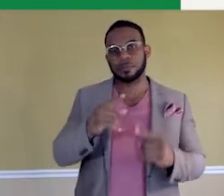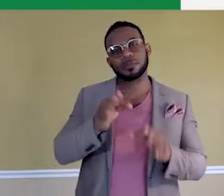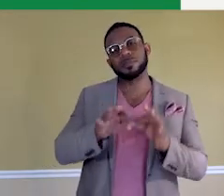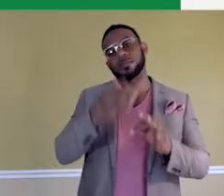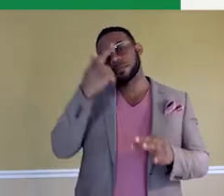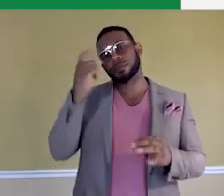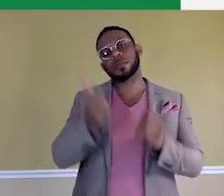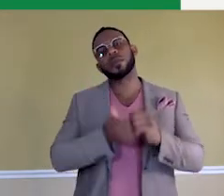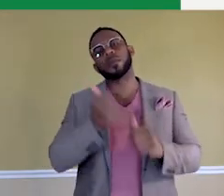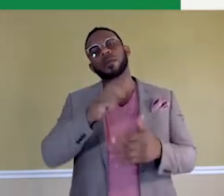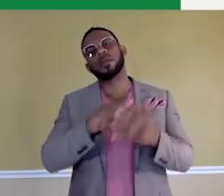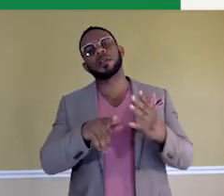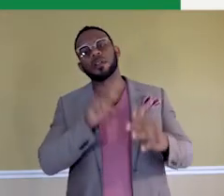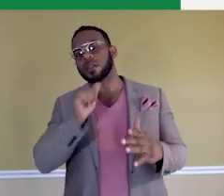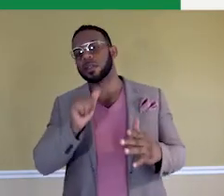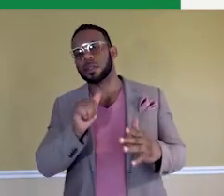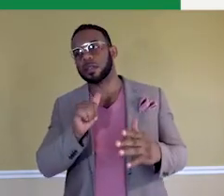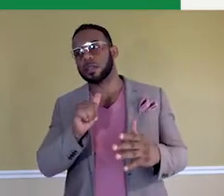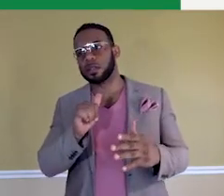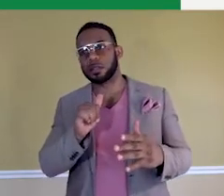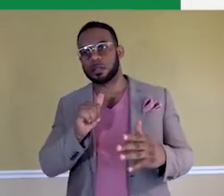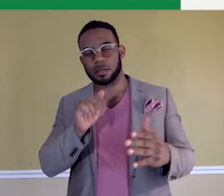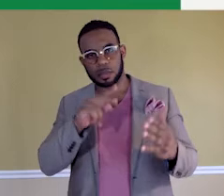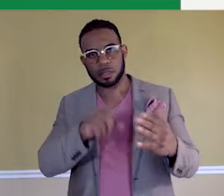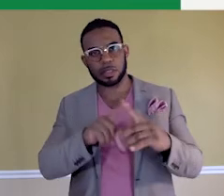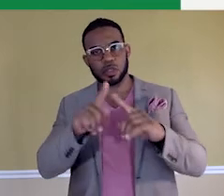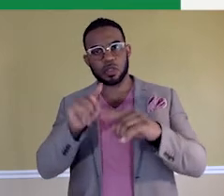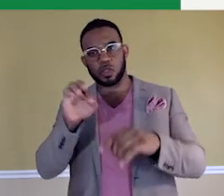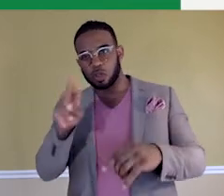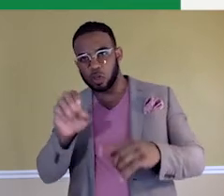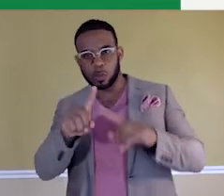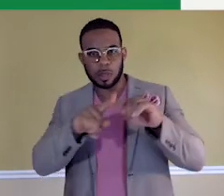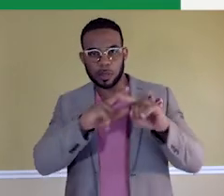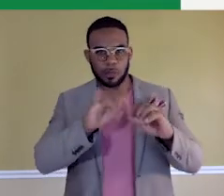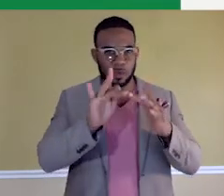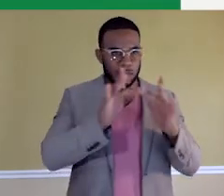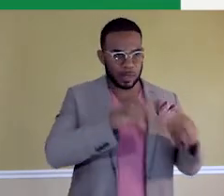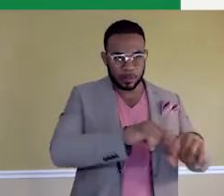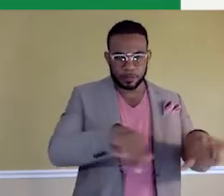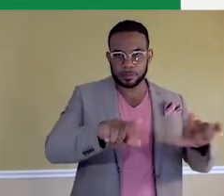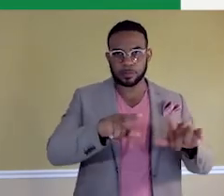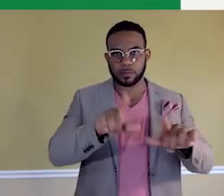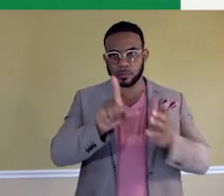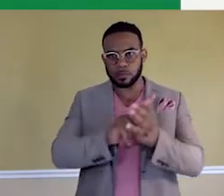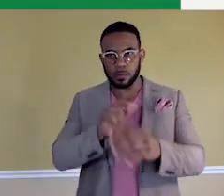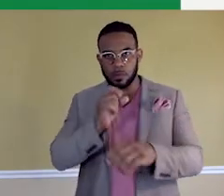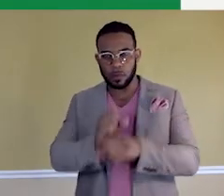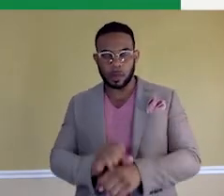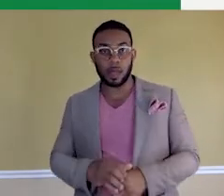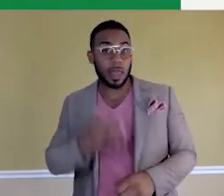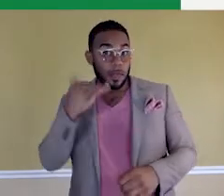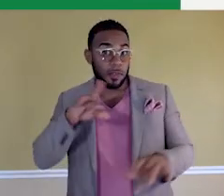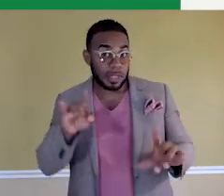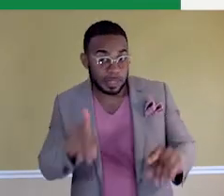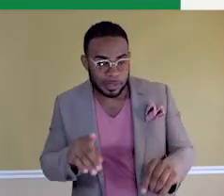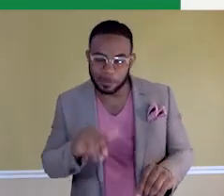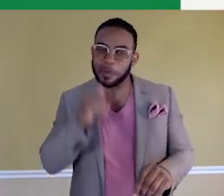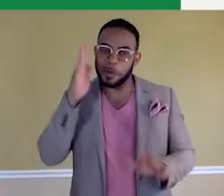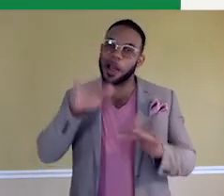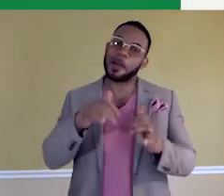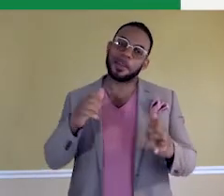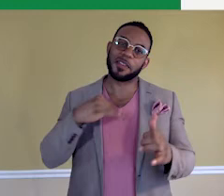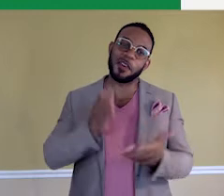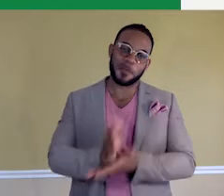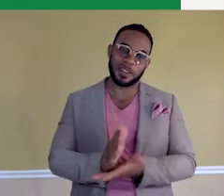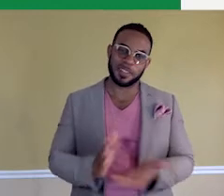simply because most of us do not read the terms and conditions of sites we publish our works into. If we did, we would know how much of